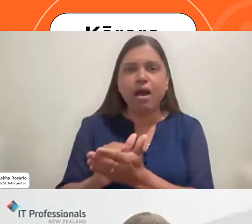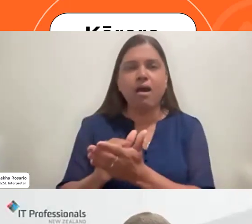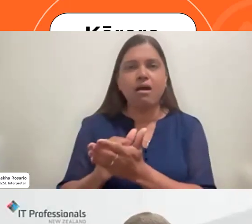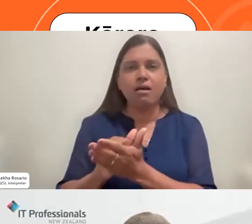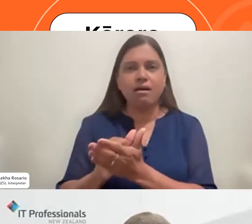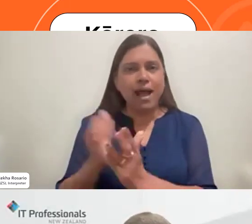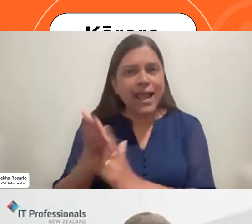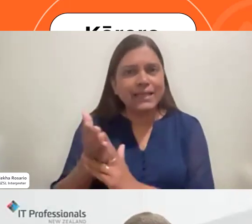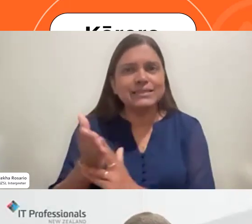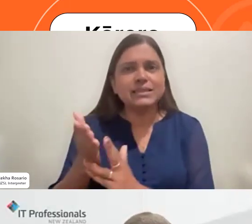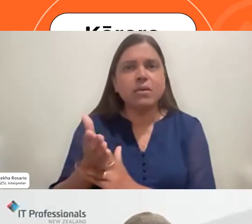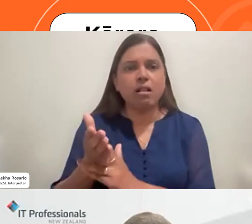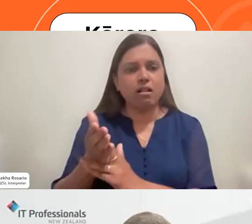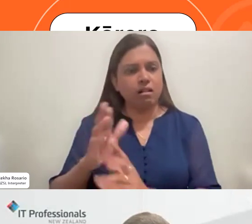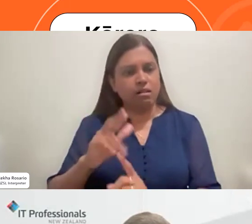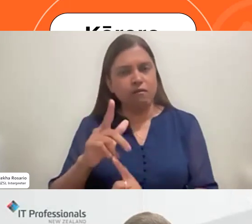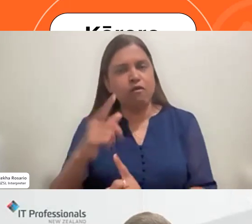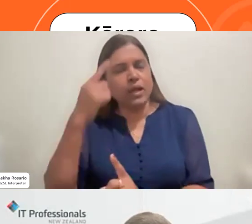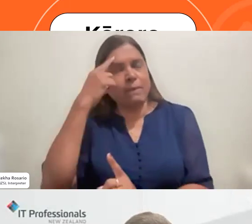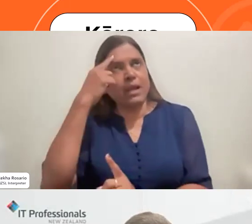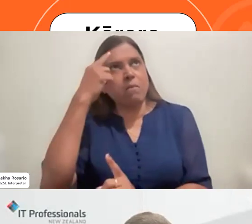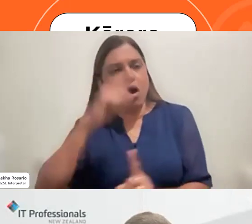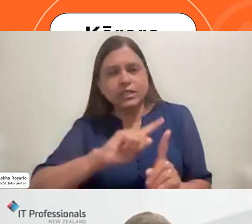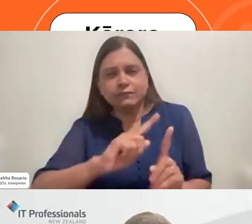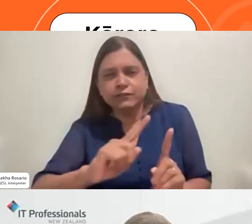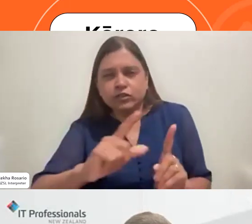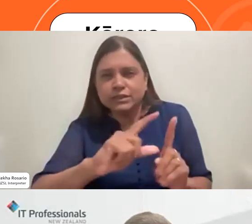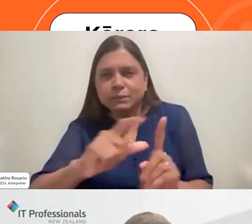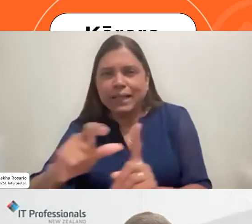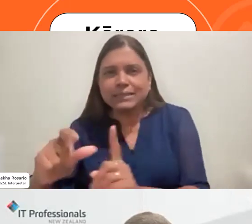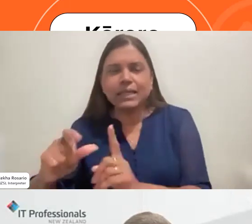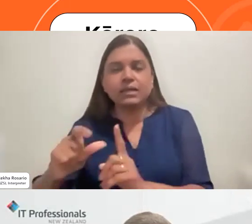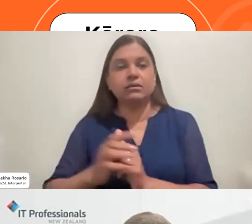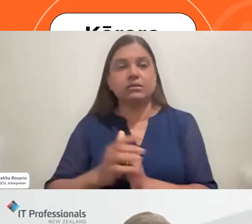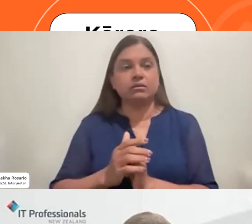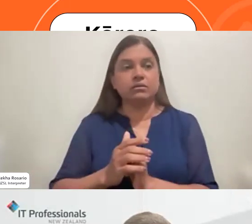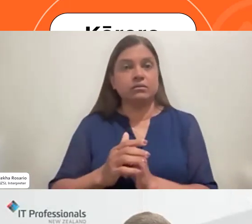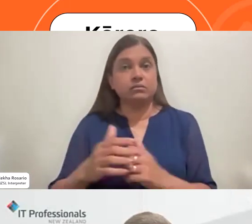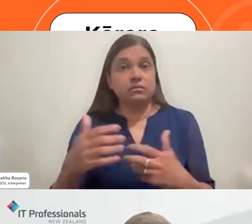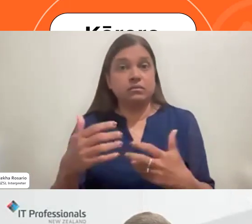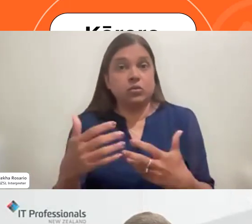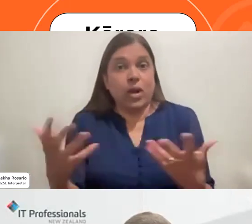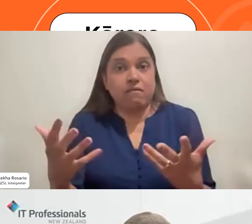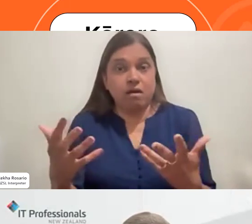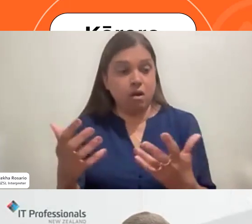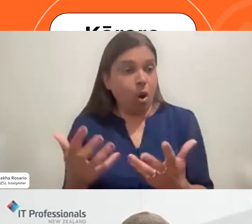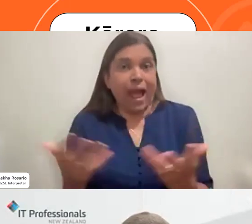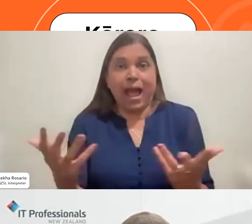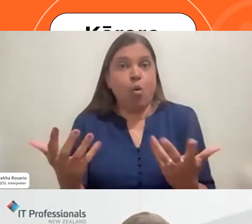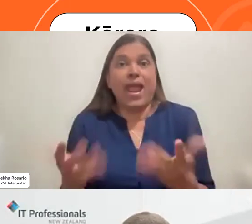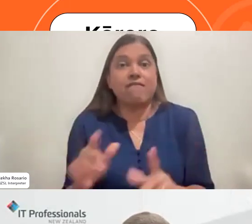disabilities and access needs whenever and however they choose, with the devices and